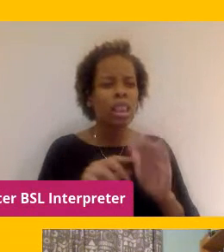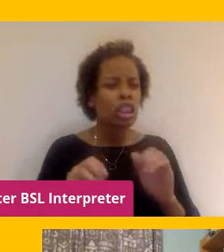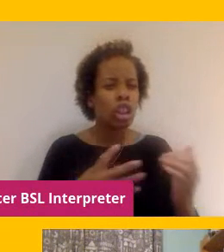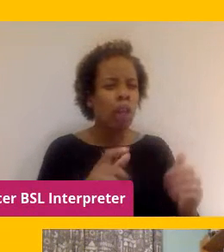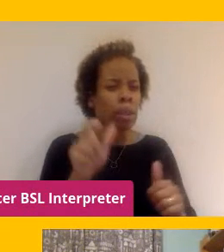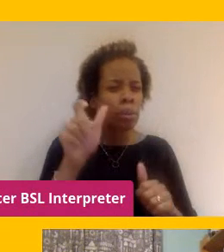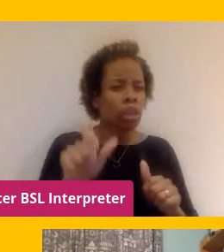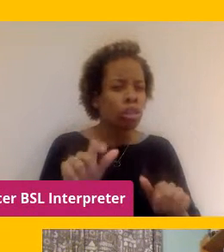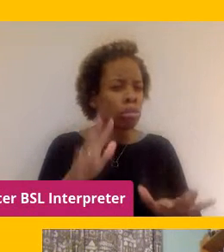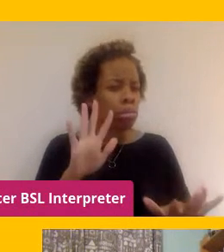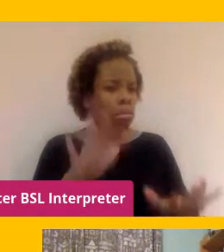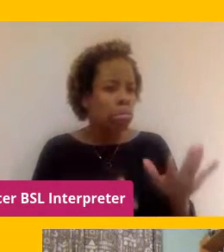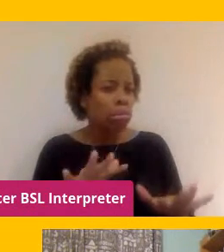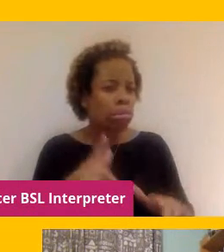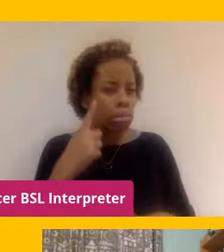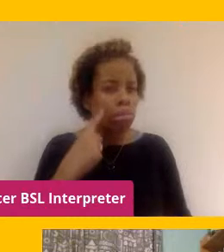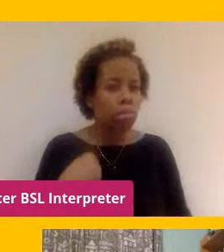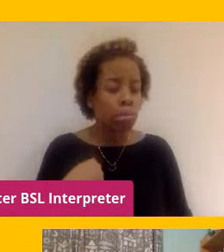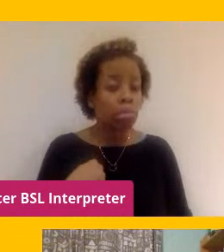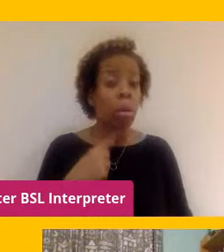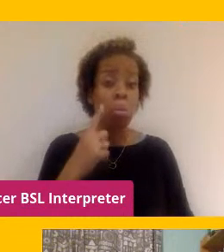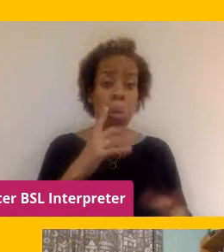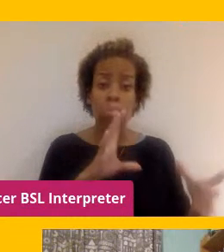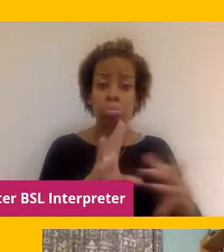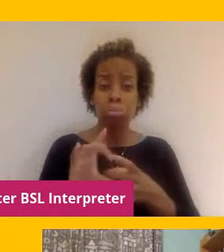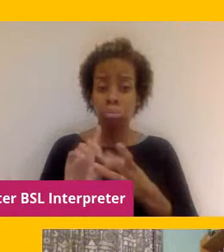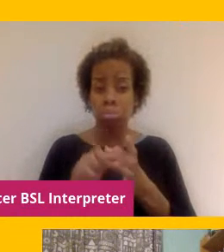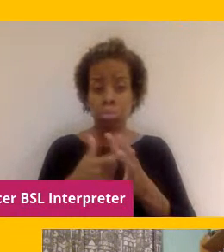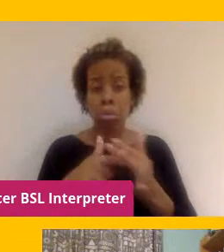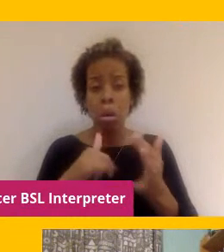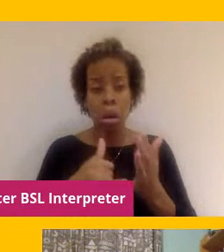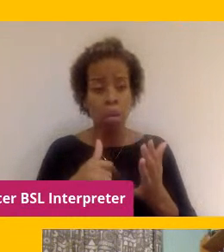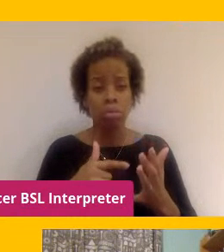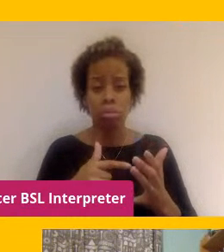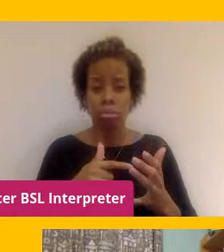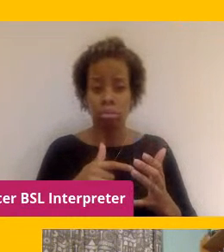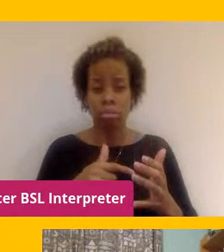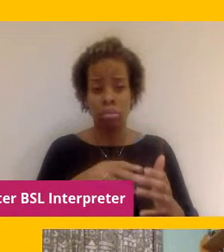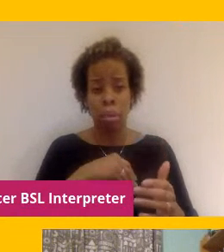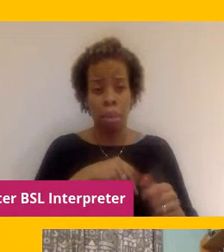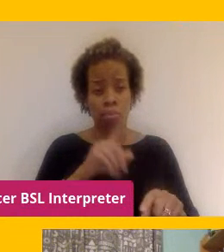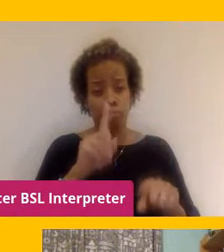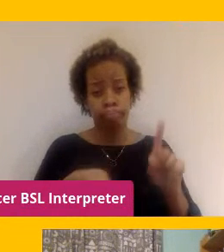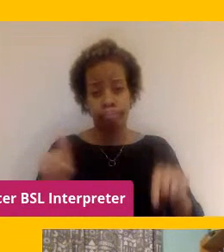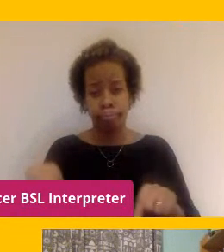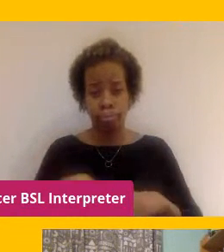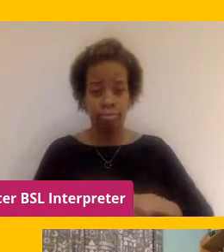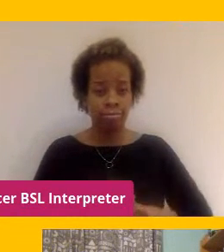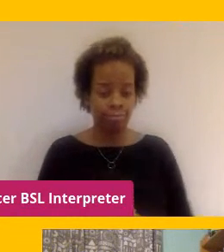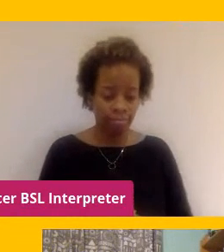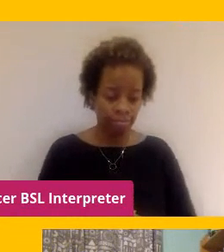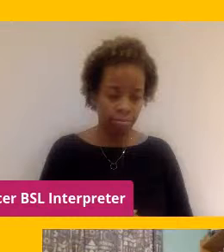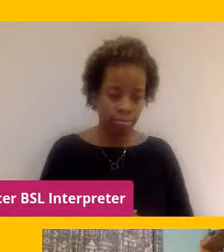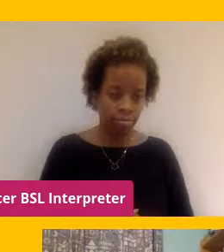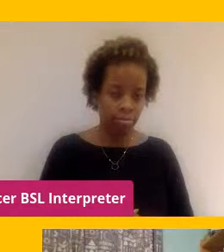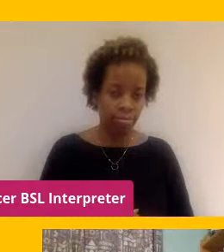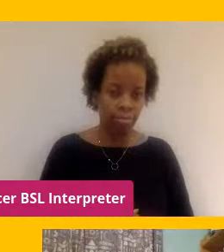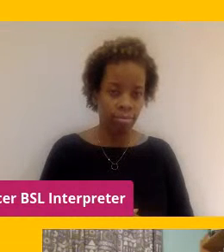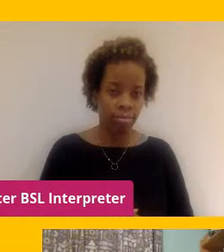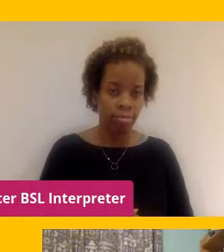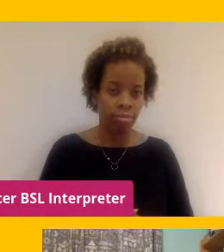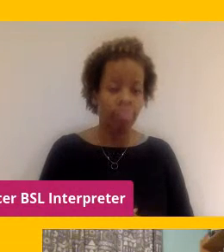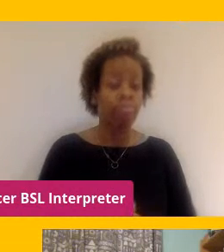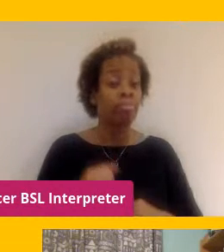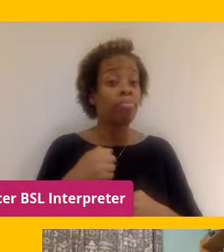is relevant to ARPS members across all sorts of different work areas. And the question says, the workload for IT services staff at